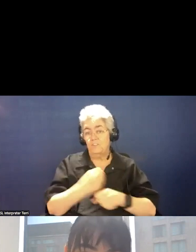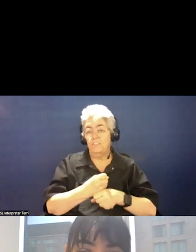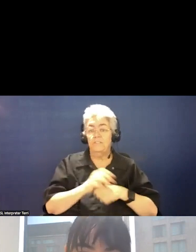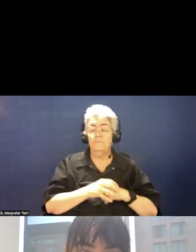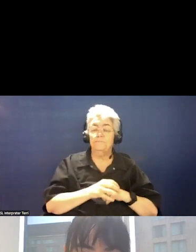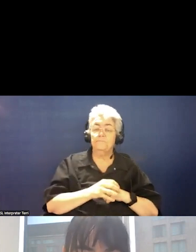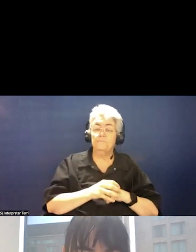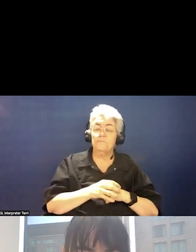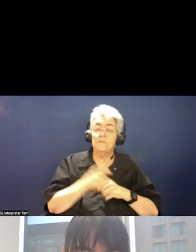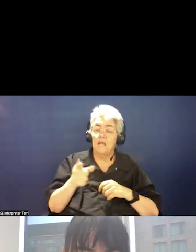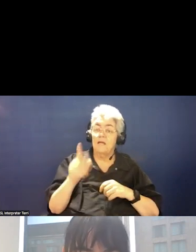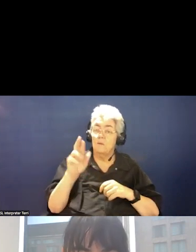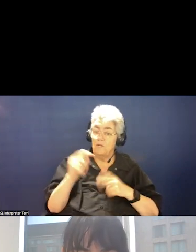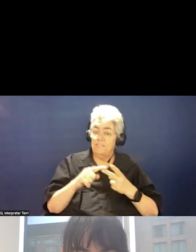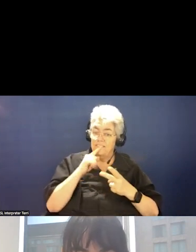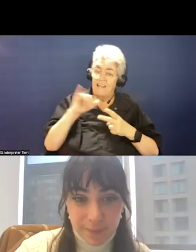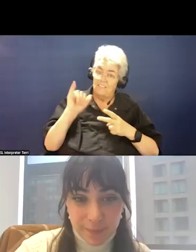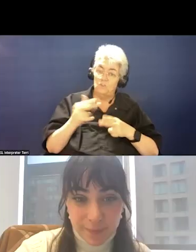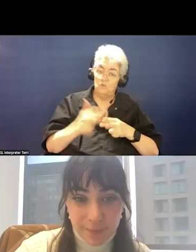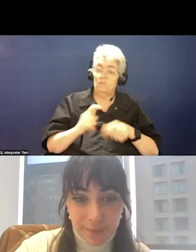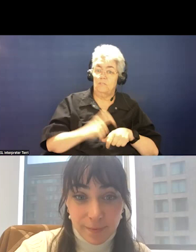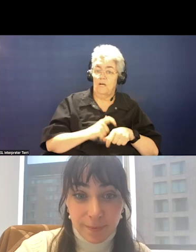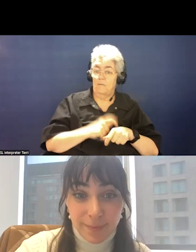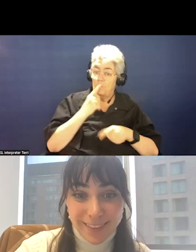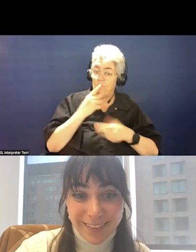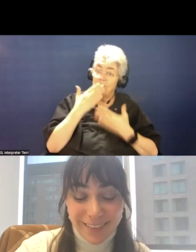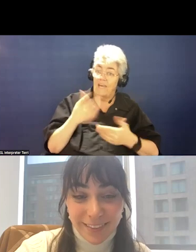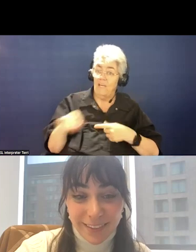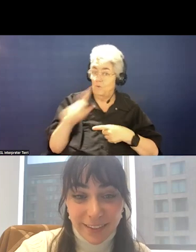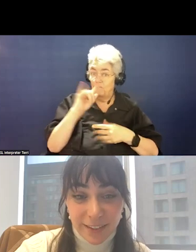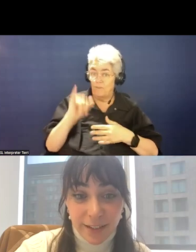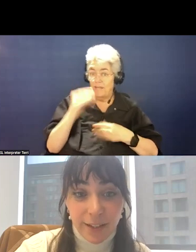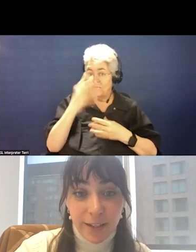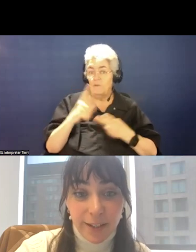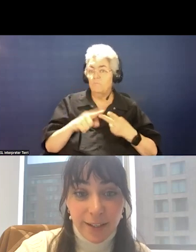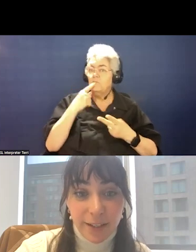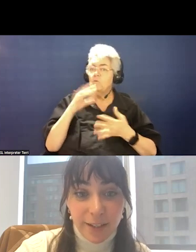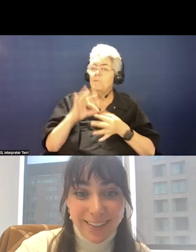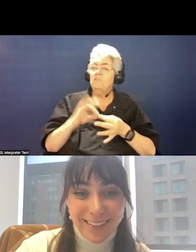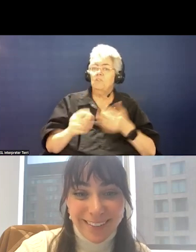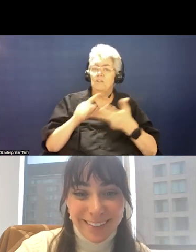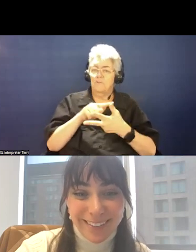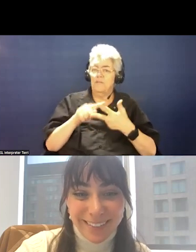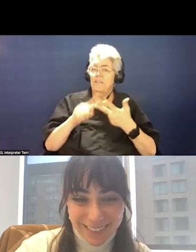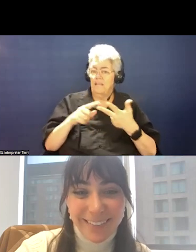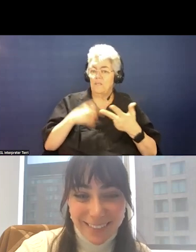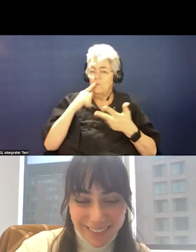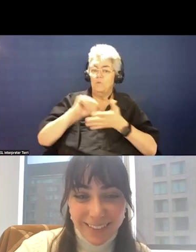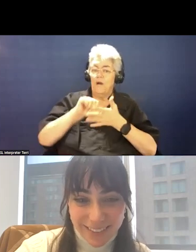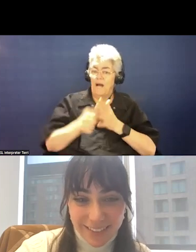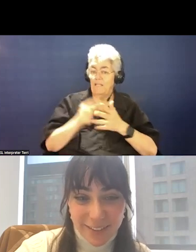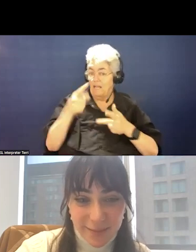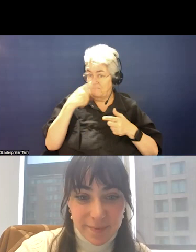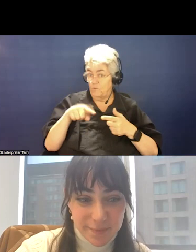In that short period, I want to thank you for that information, but you mentioned three things that I really wanted to just kind of highlight, if you don't